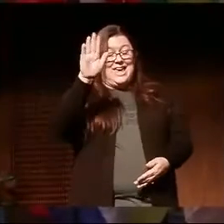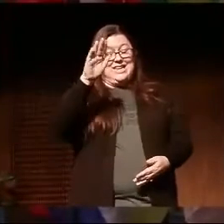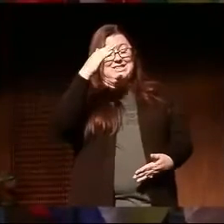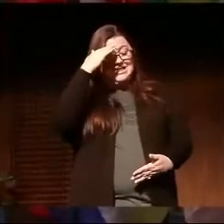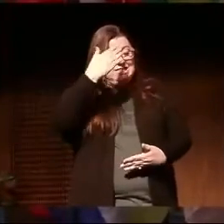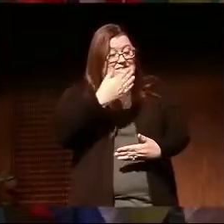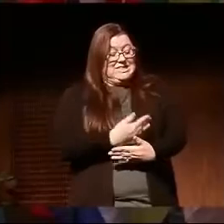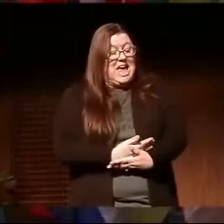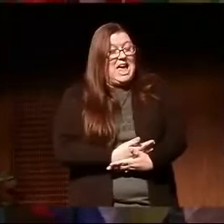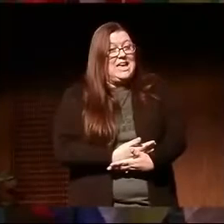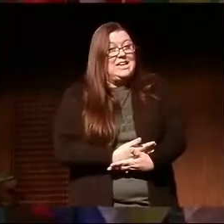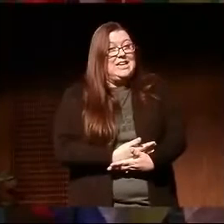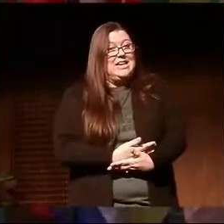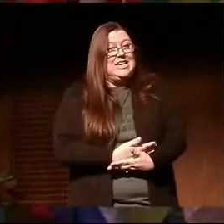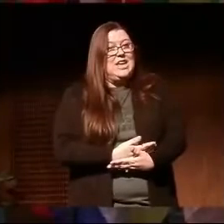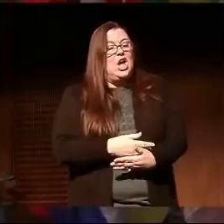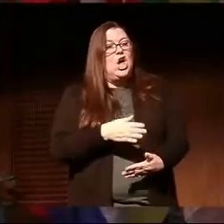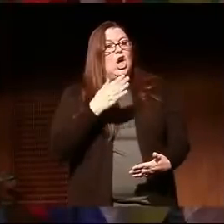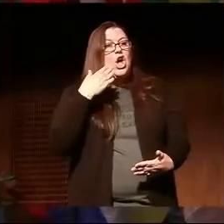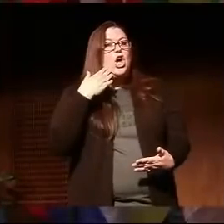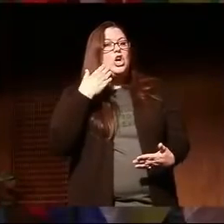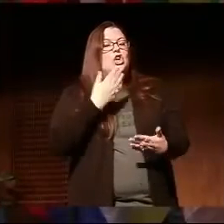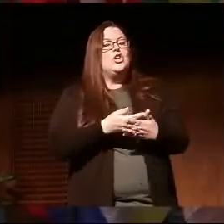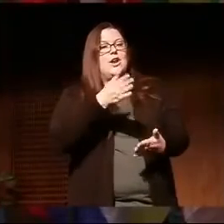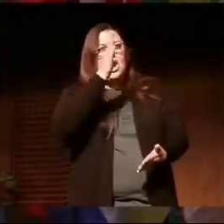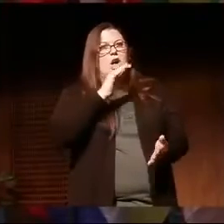dying, comes another daughter of Israel.